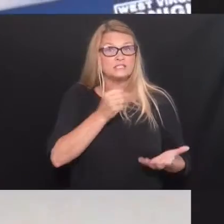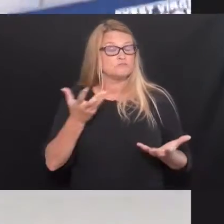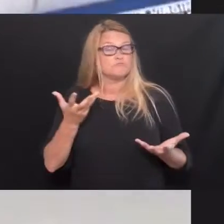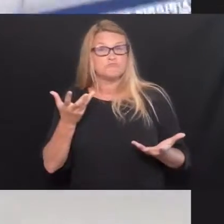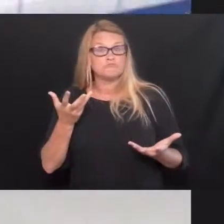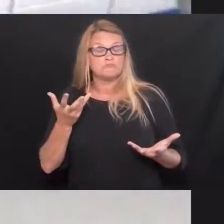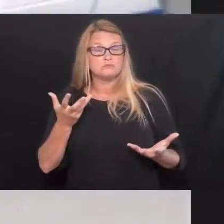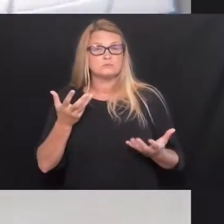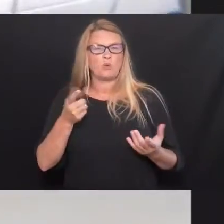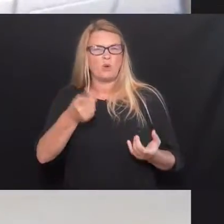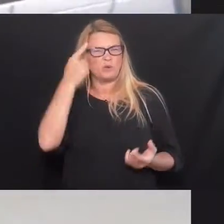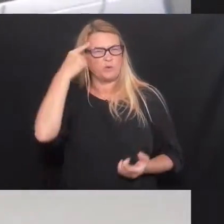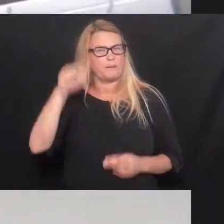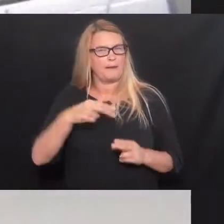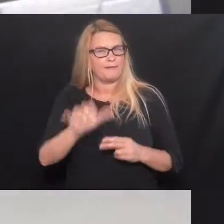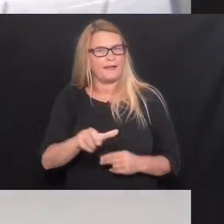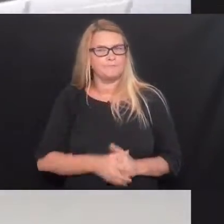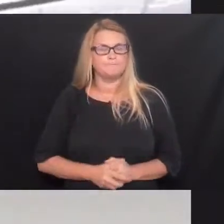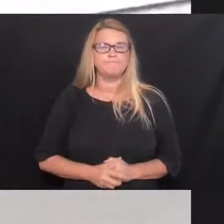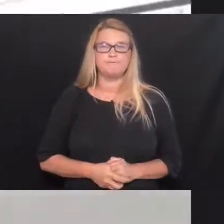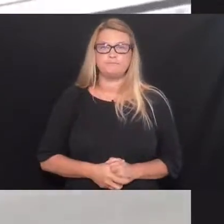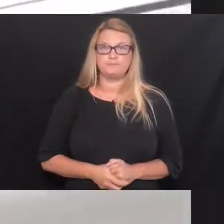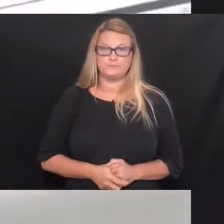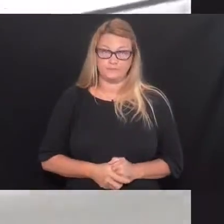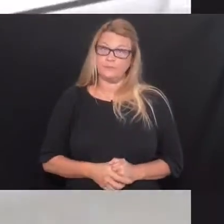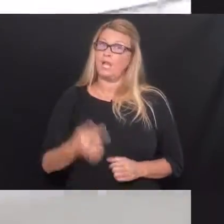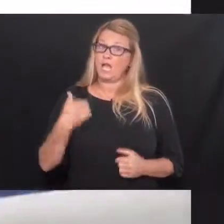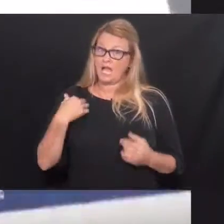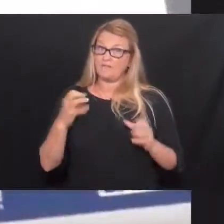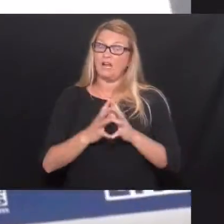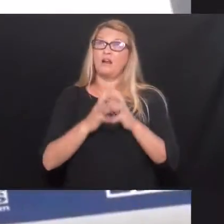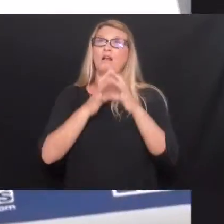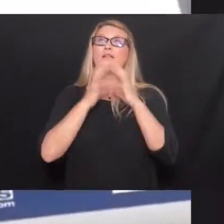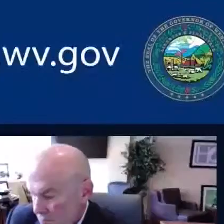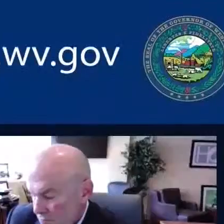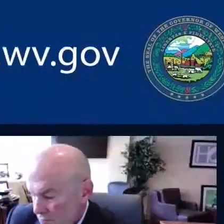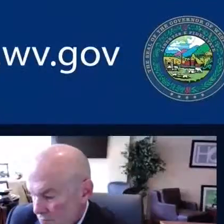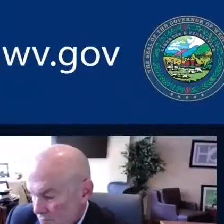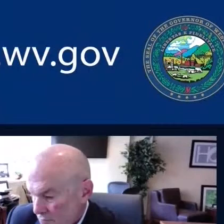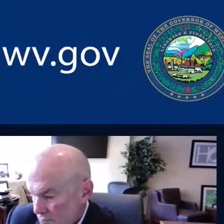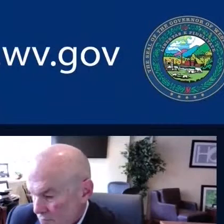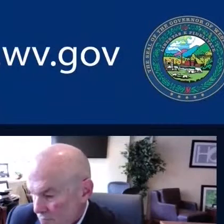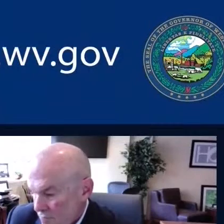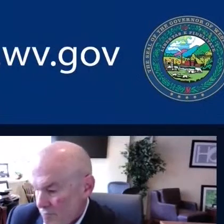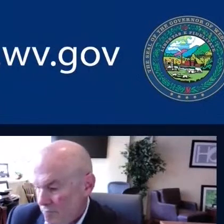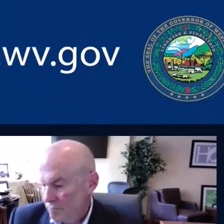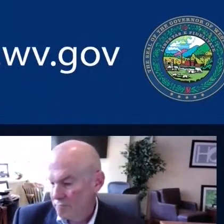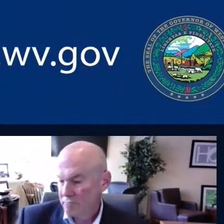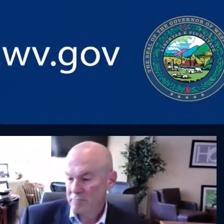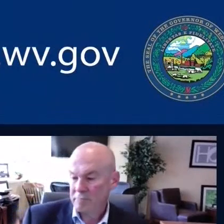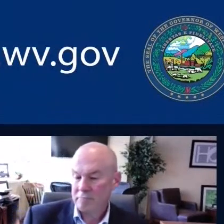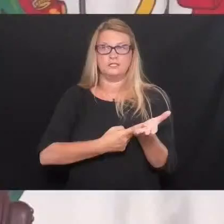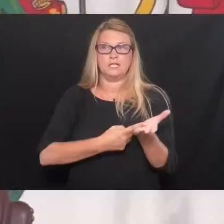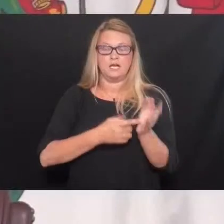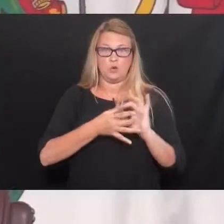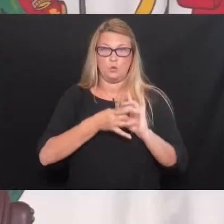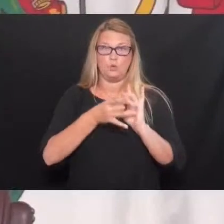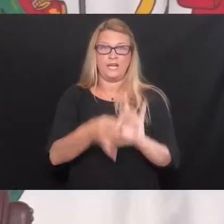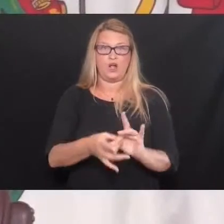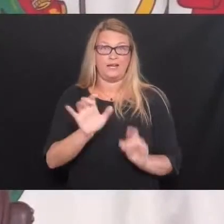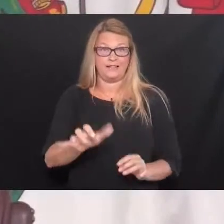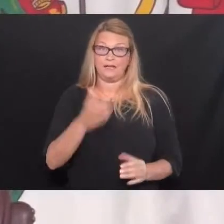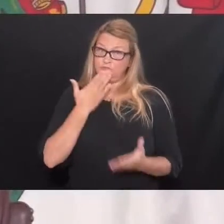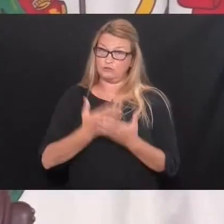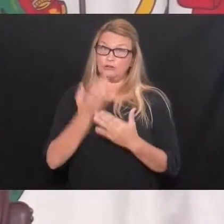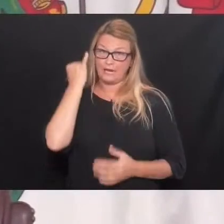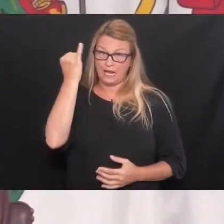looking at here? Mark, I've had discussions. Lots of our folks are having discussions nonstop in regard to this. It was a good